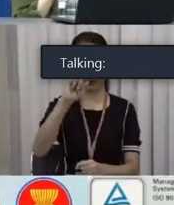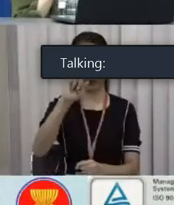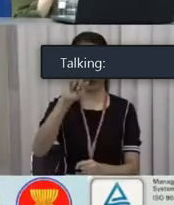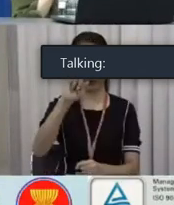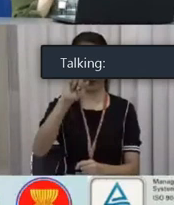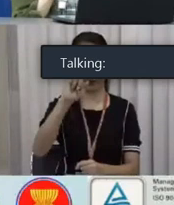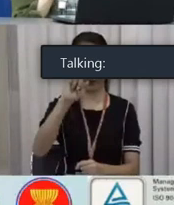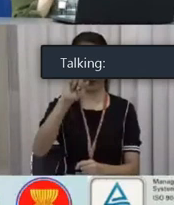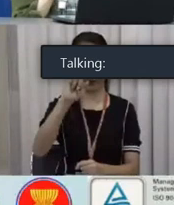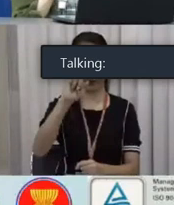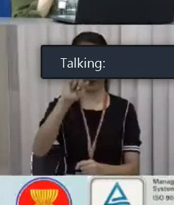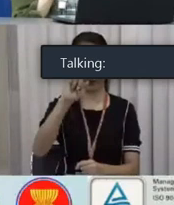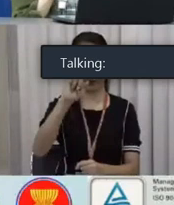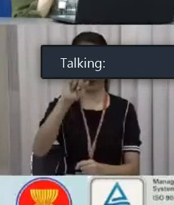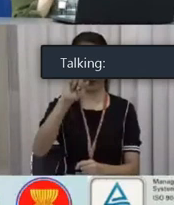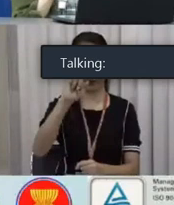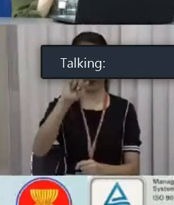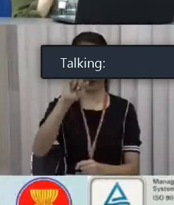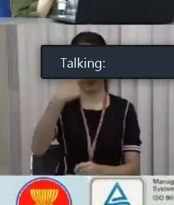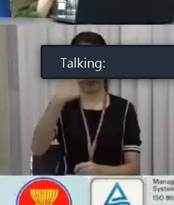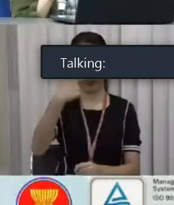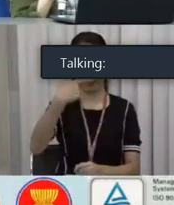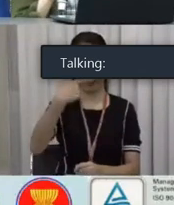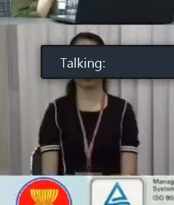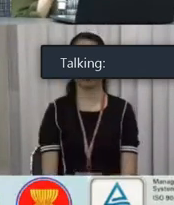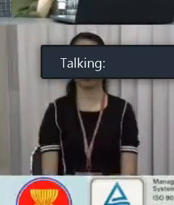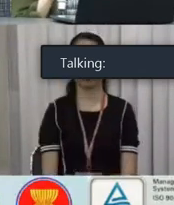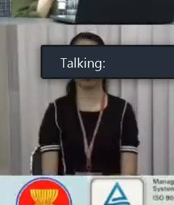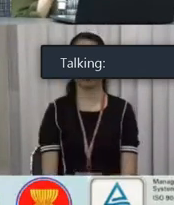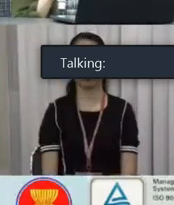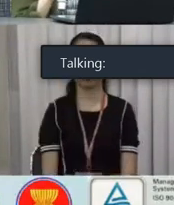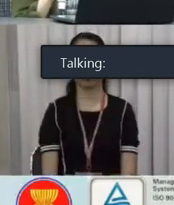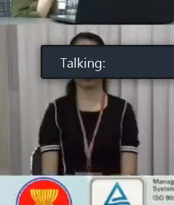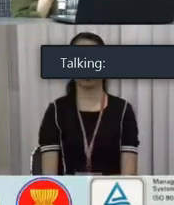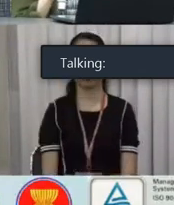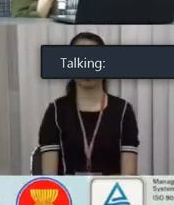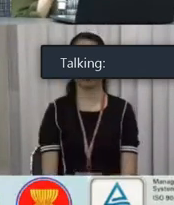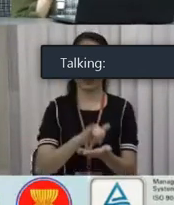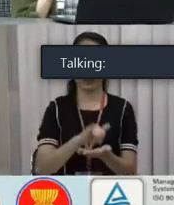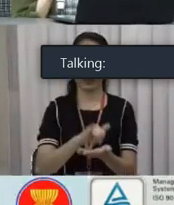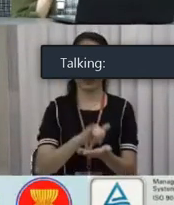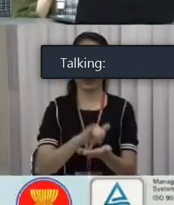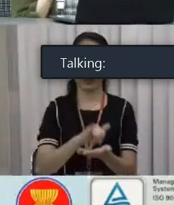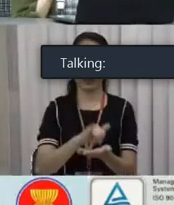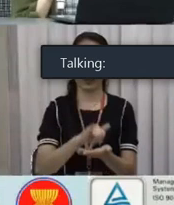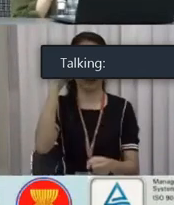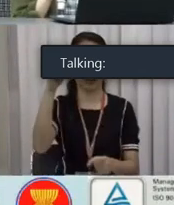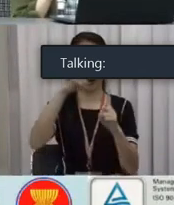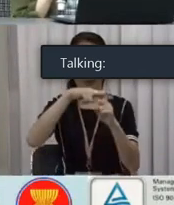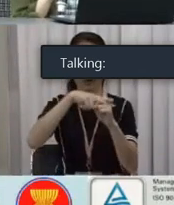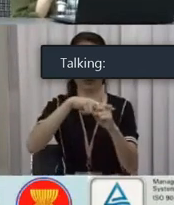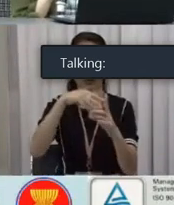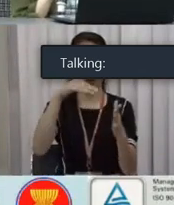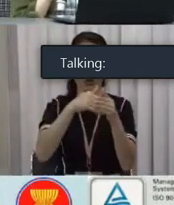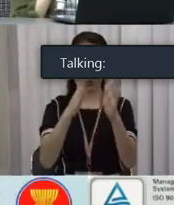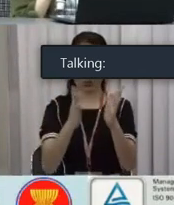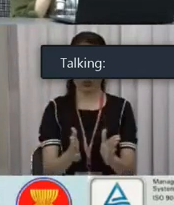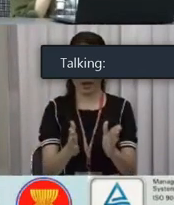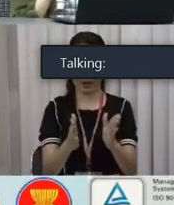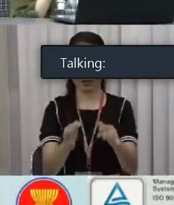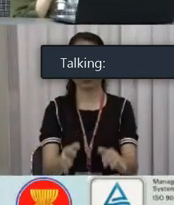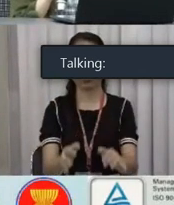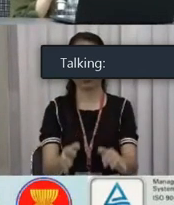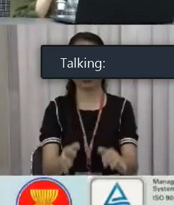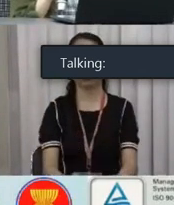Number two, we have the special program for employment of students. Or SPES. So this is an employment